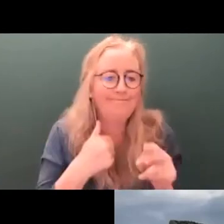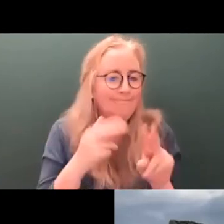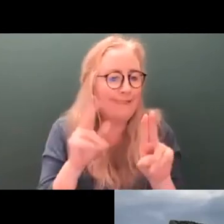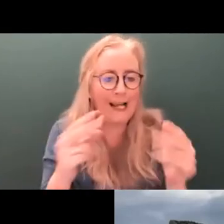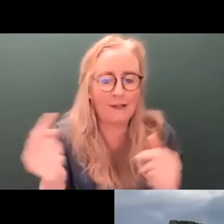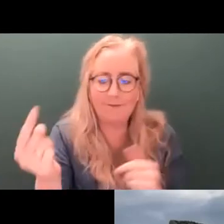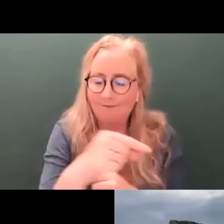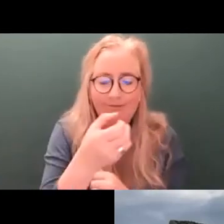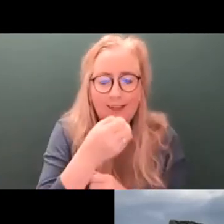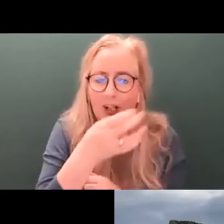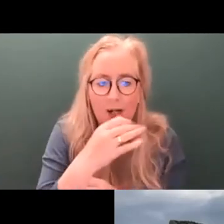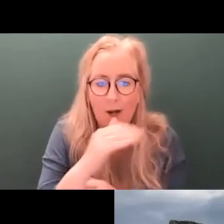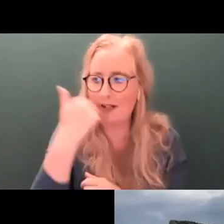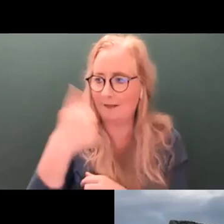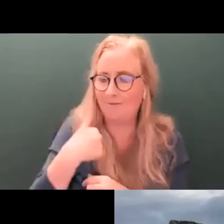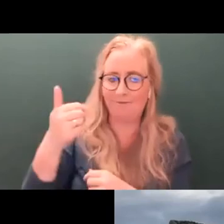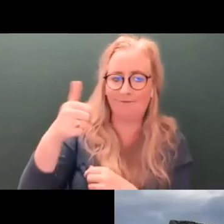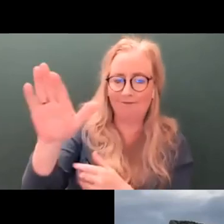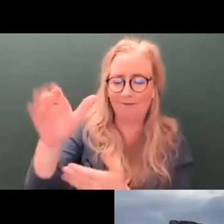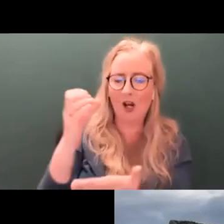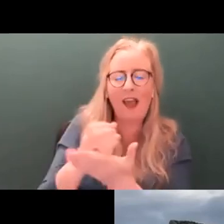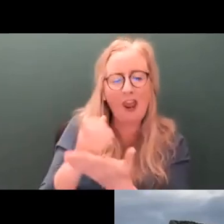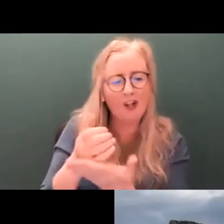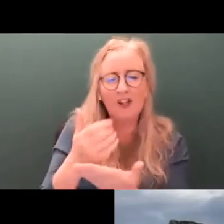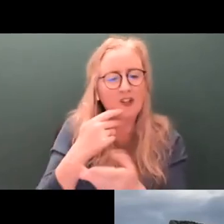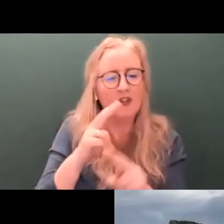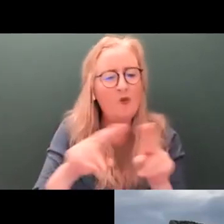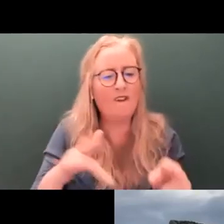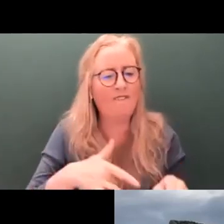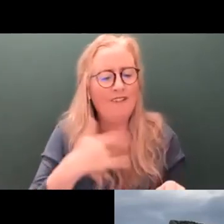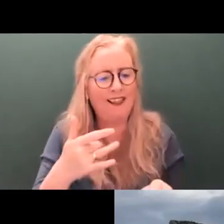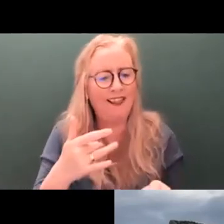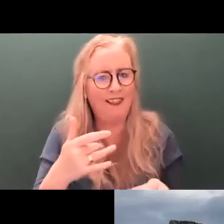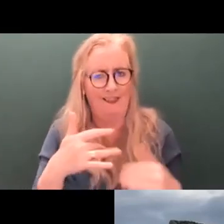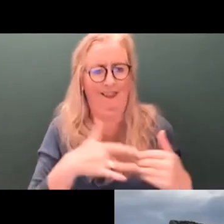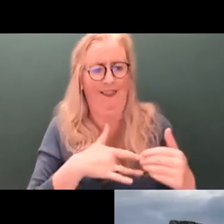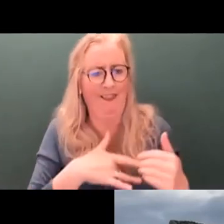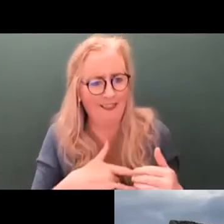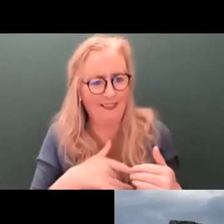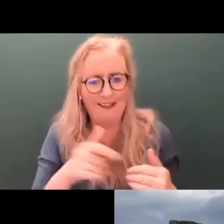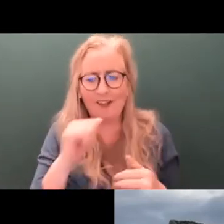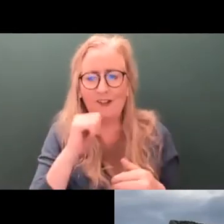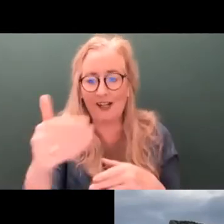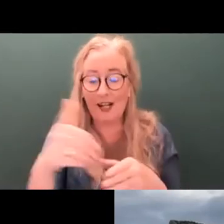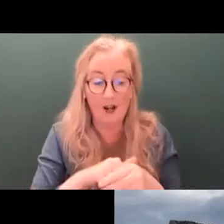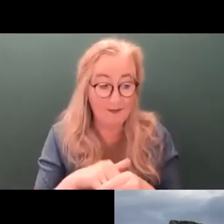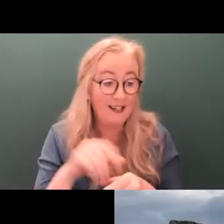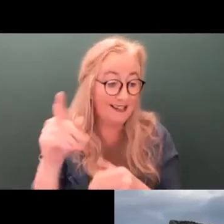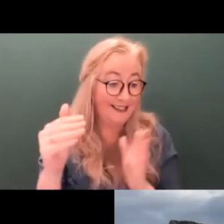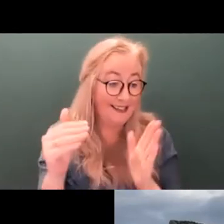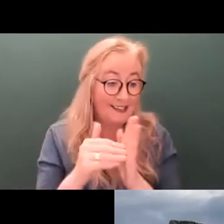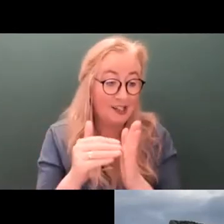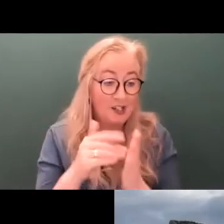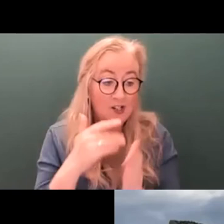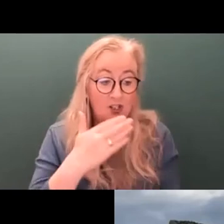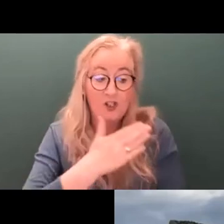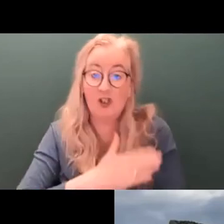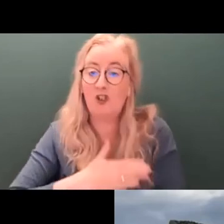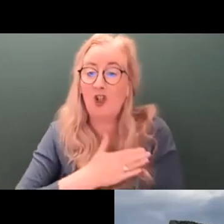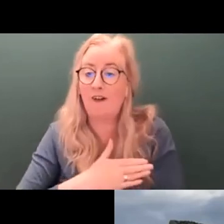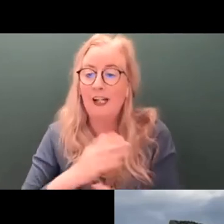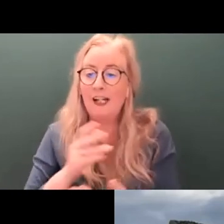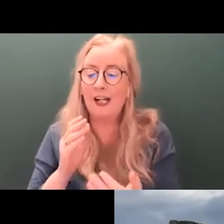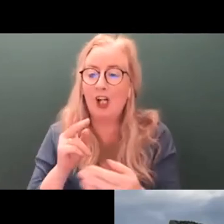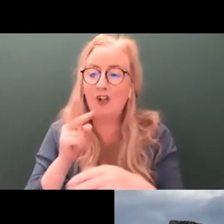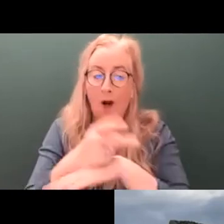I'm in college or whatever. So that can happen. Yeah. Yeah. Just to say sorry to interrupt for a second, Lorcan, just to say, of